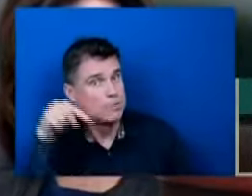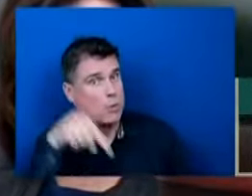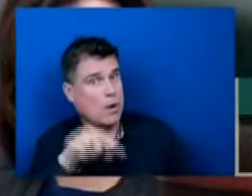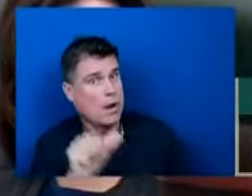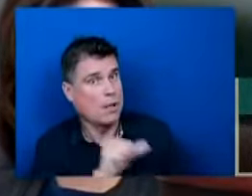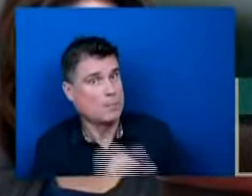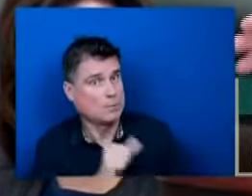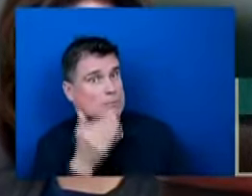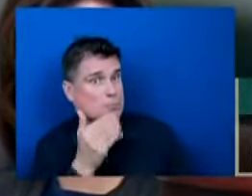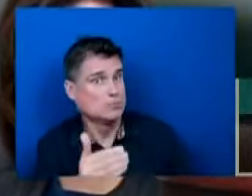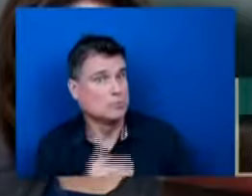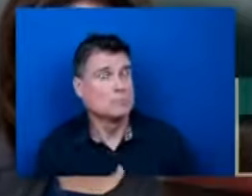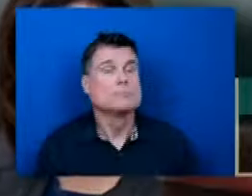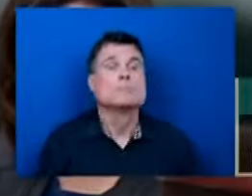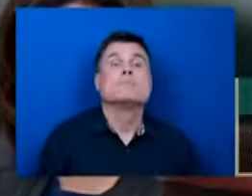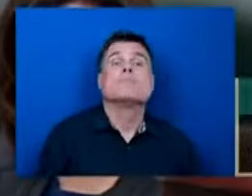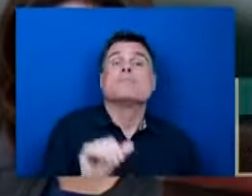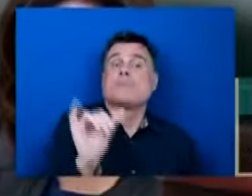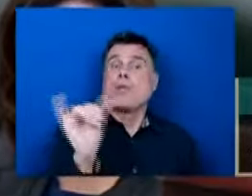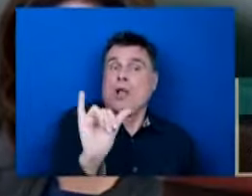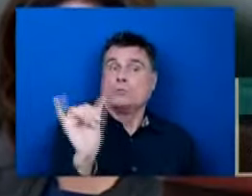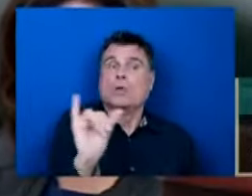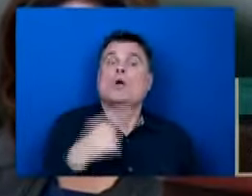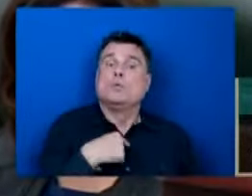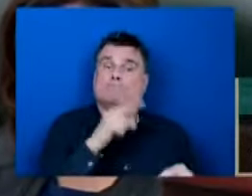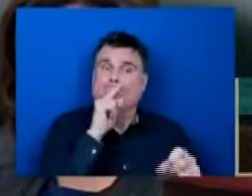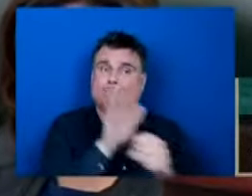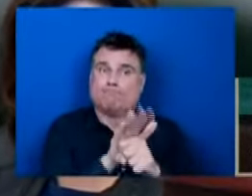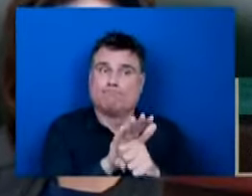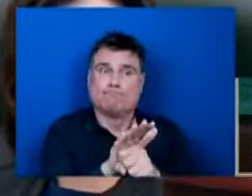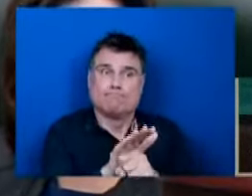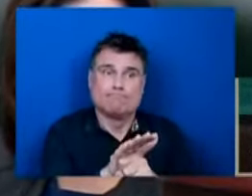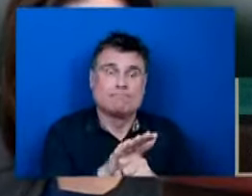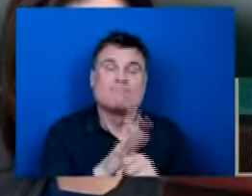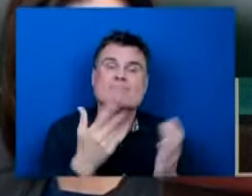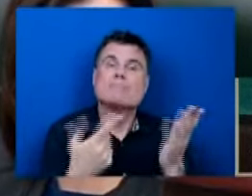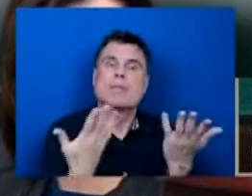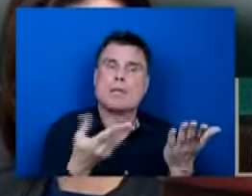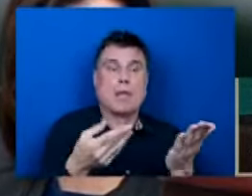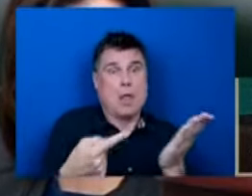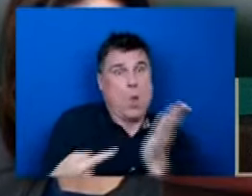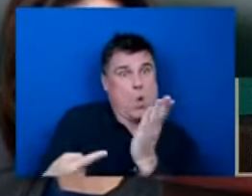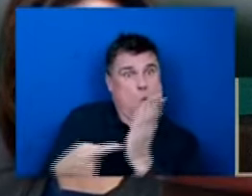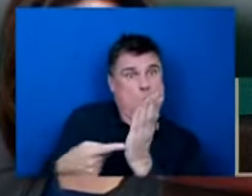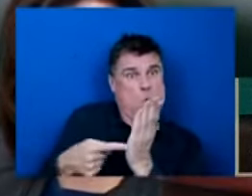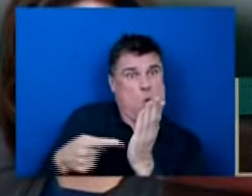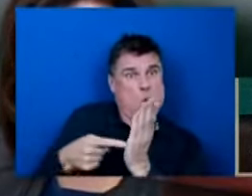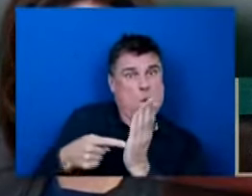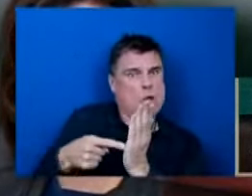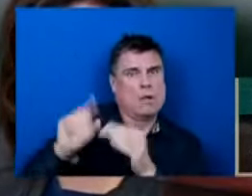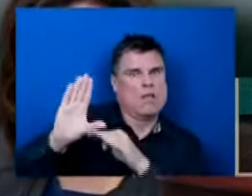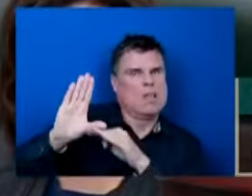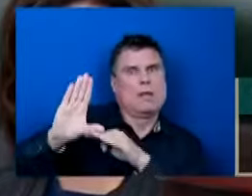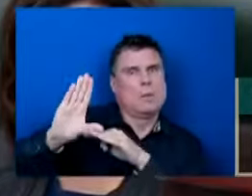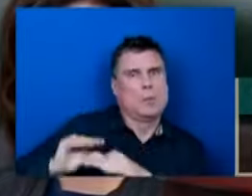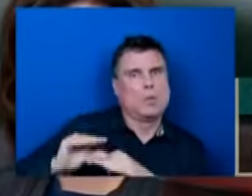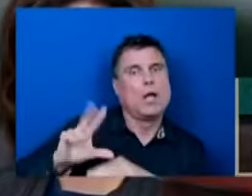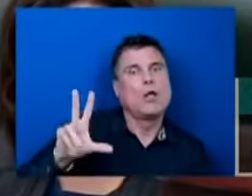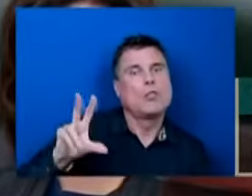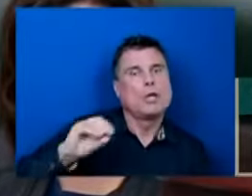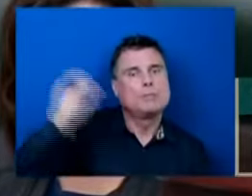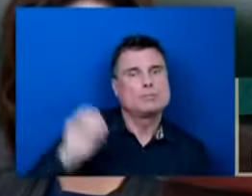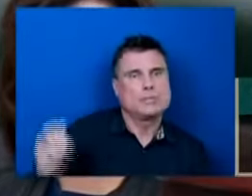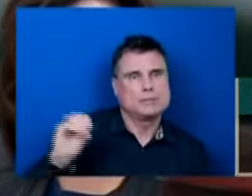net debt to GDP ratio below 30%. Abiding by this principle preserves our net financial position, in